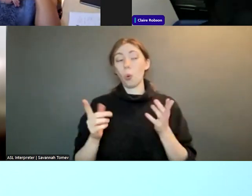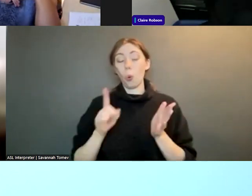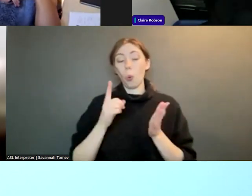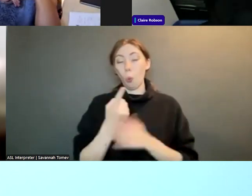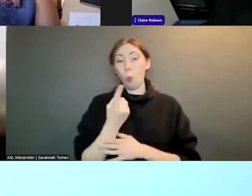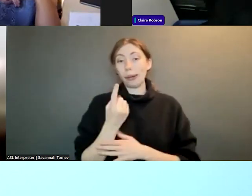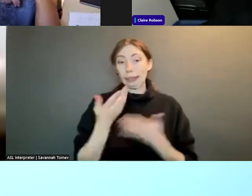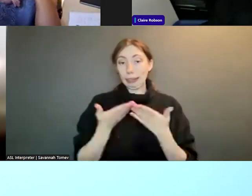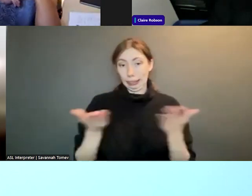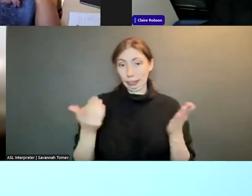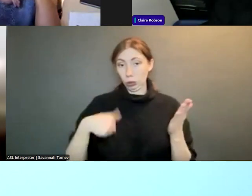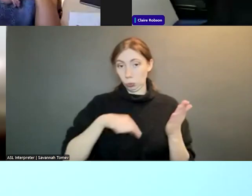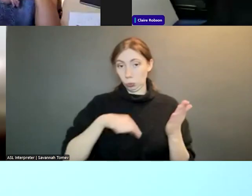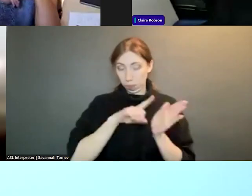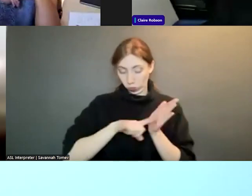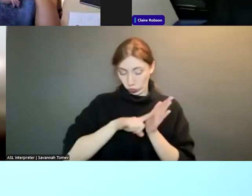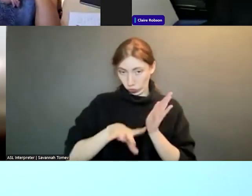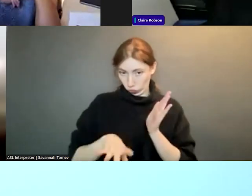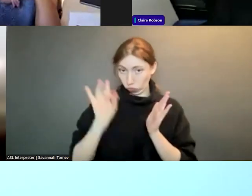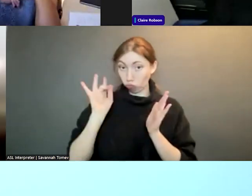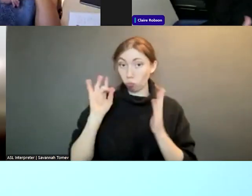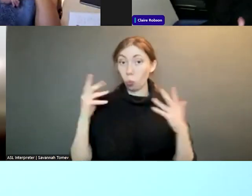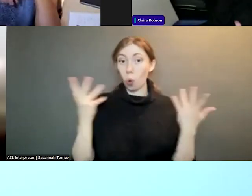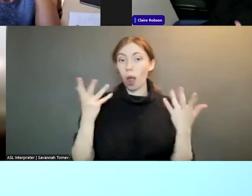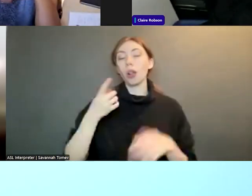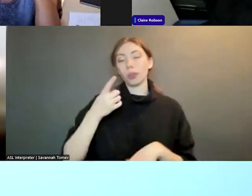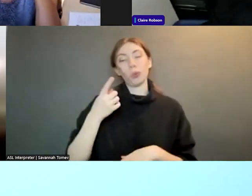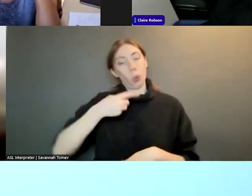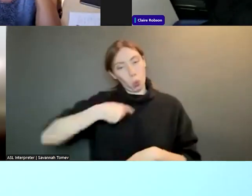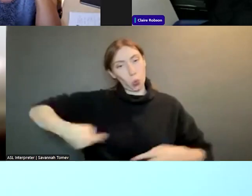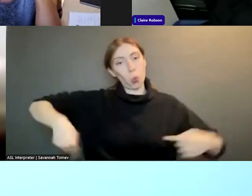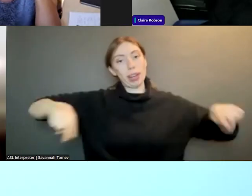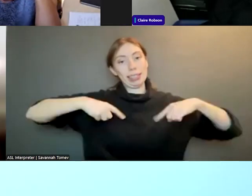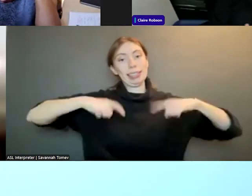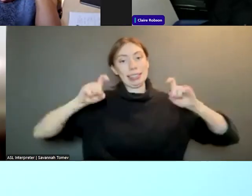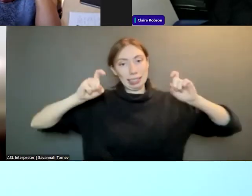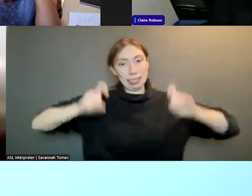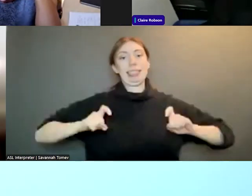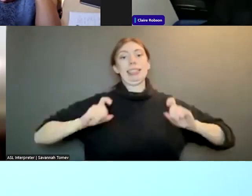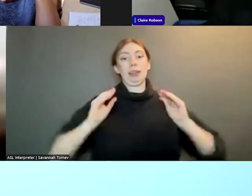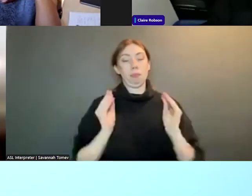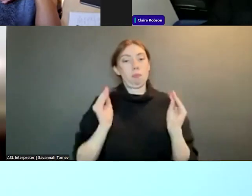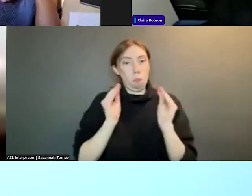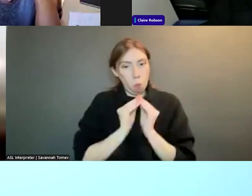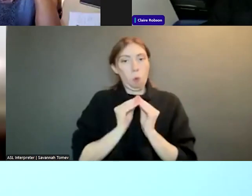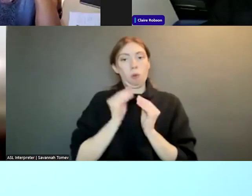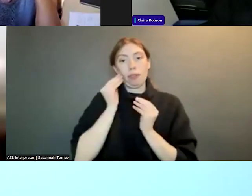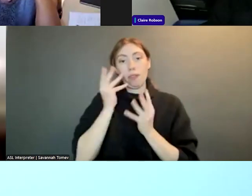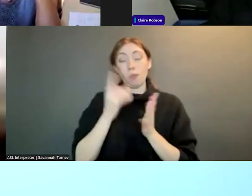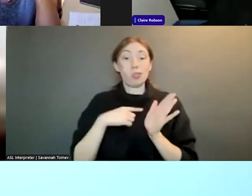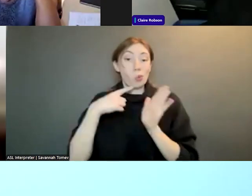had is that we need more information and we need to tease out. We didn't have any Indigenous